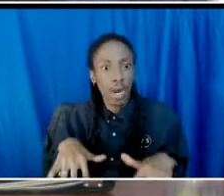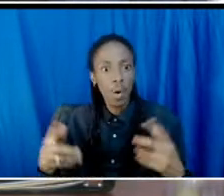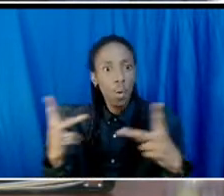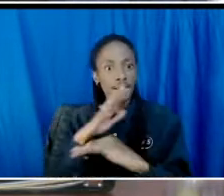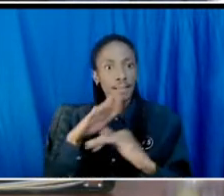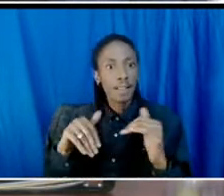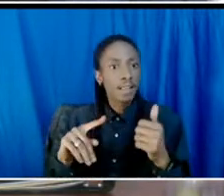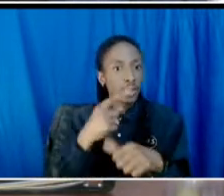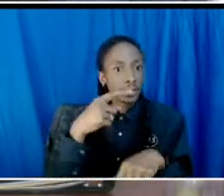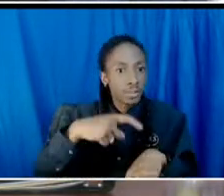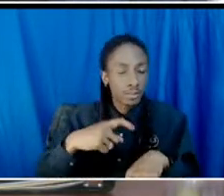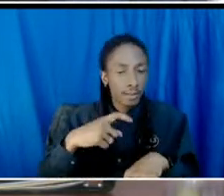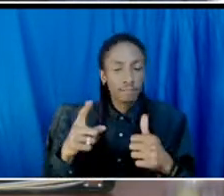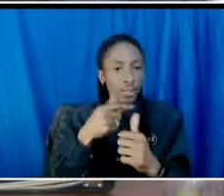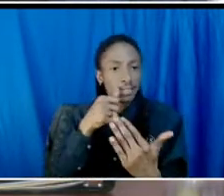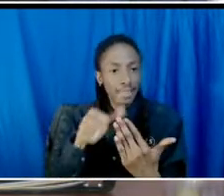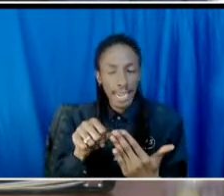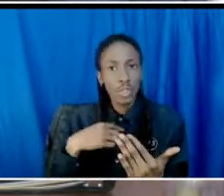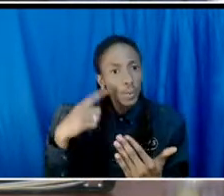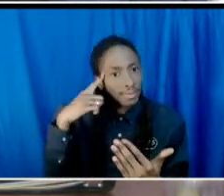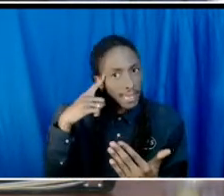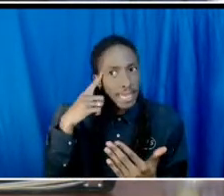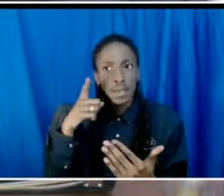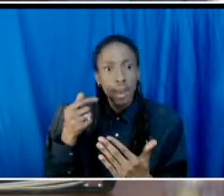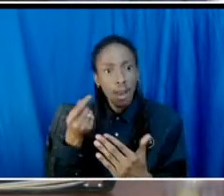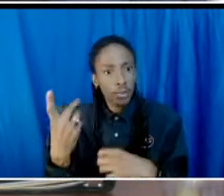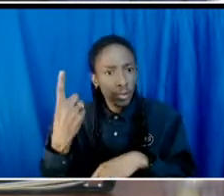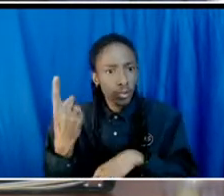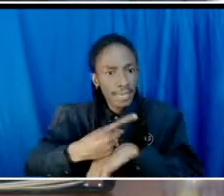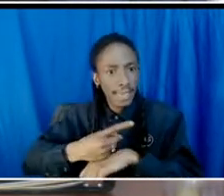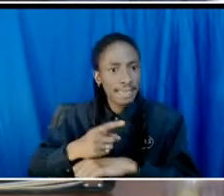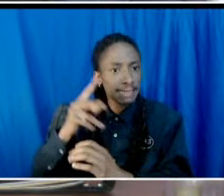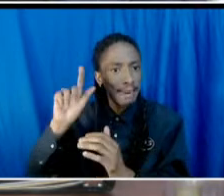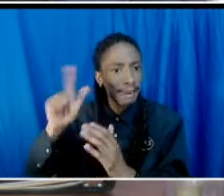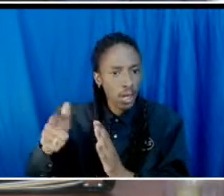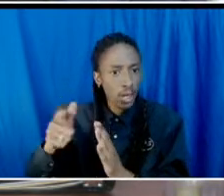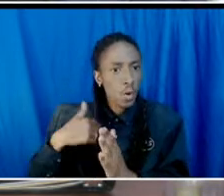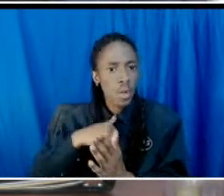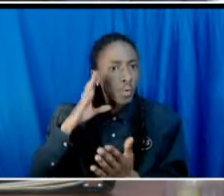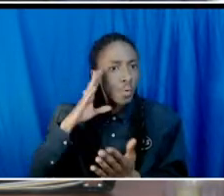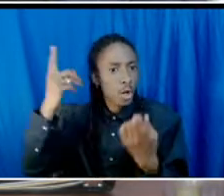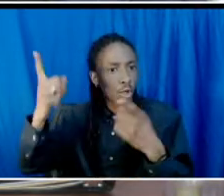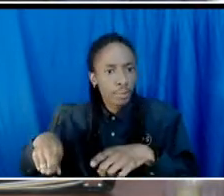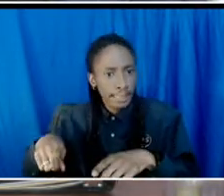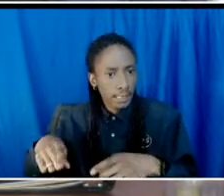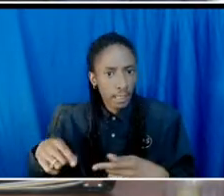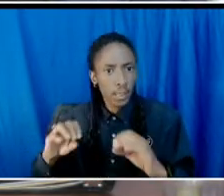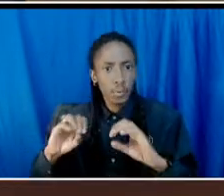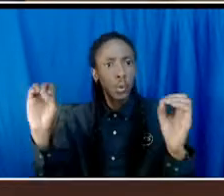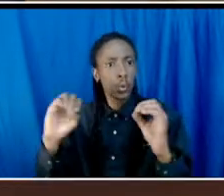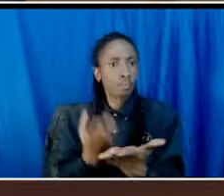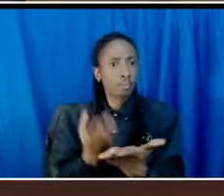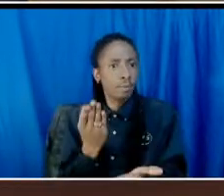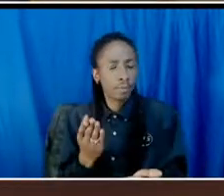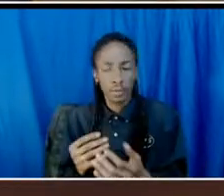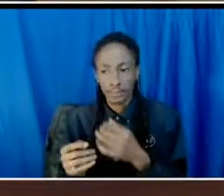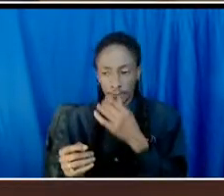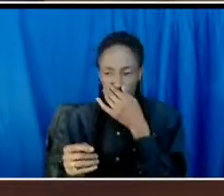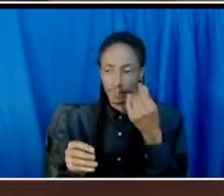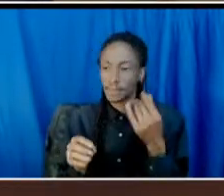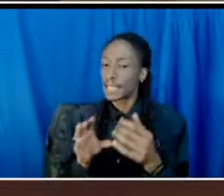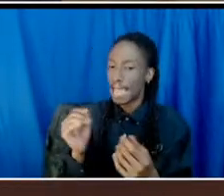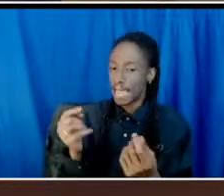of looking at this, he, like we, would have come to the same conclusion that it was completely unfounded. And when you learned that he